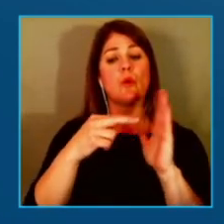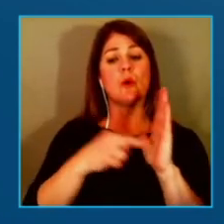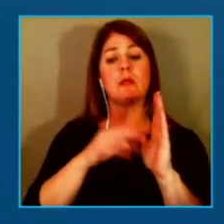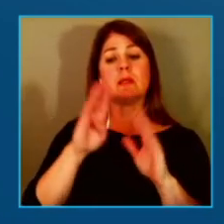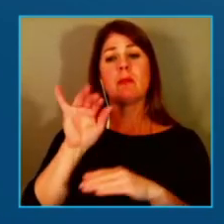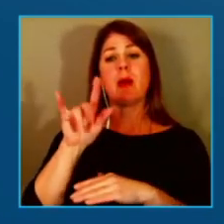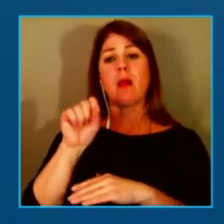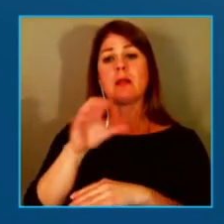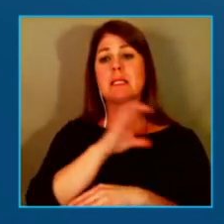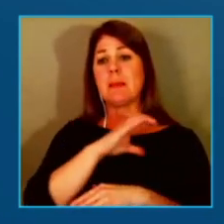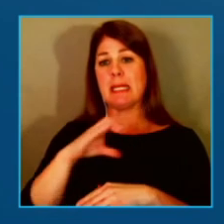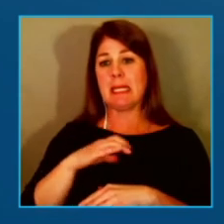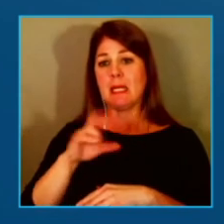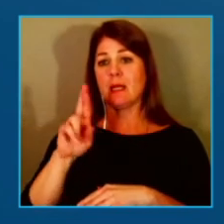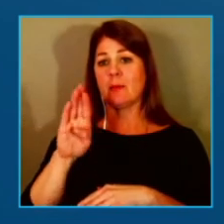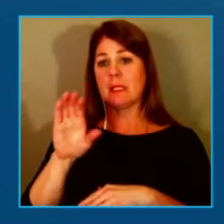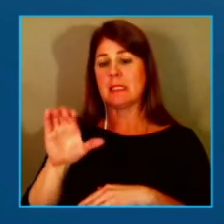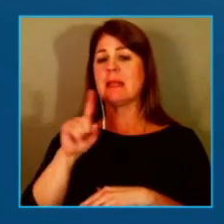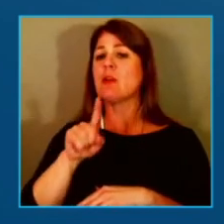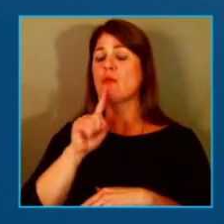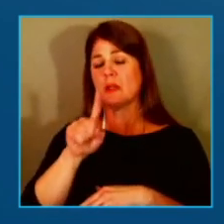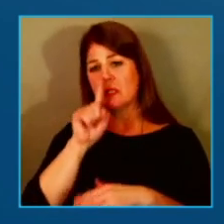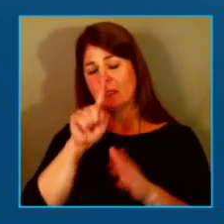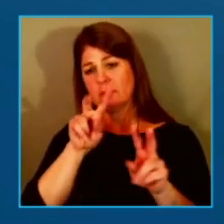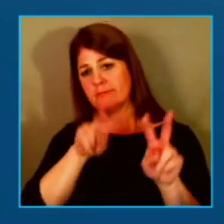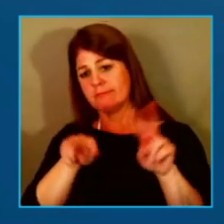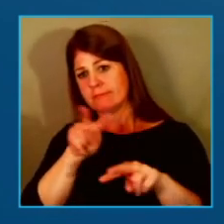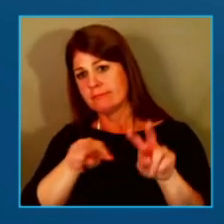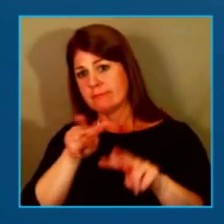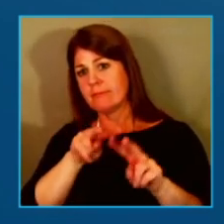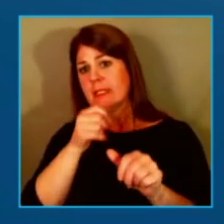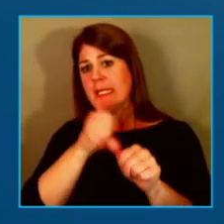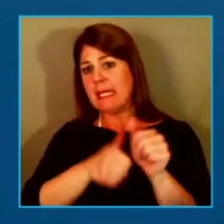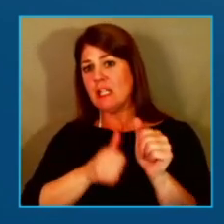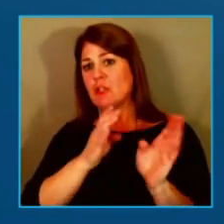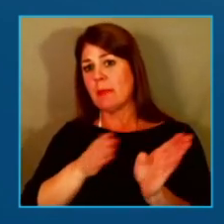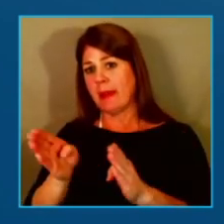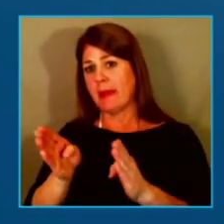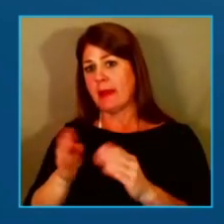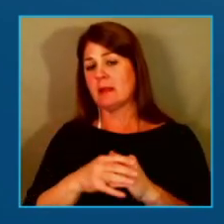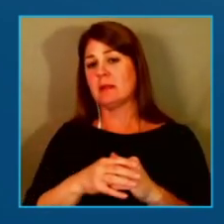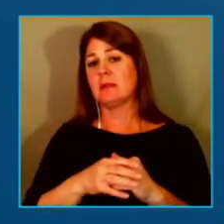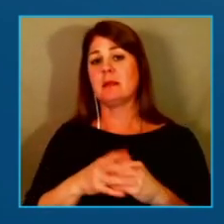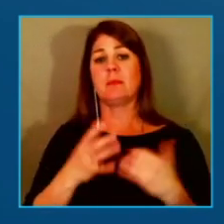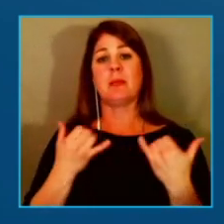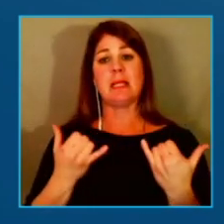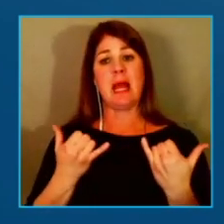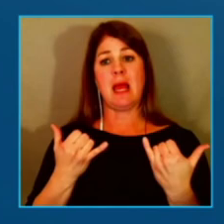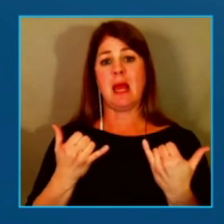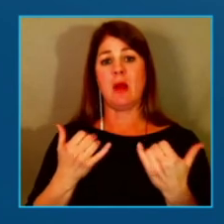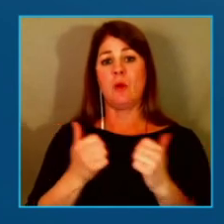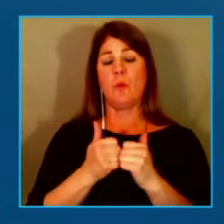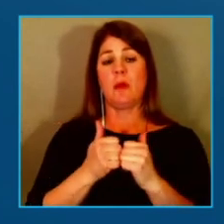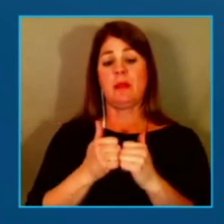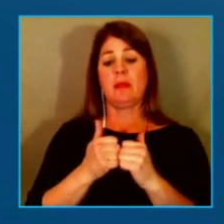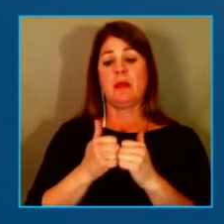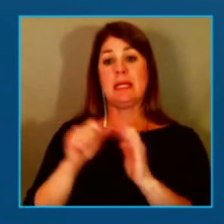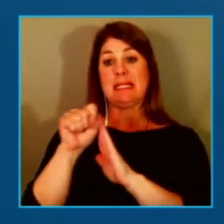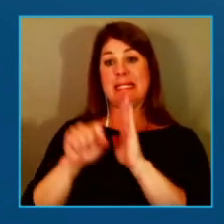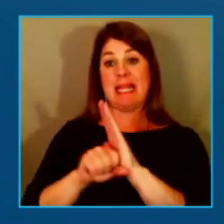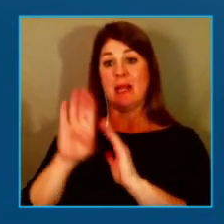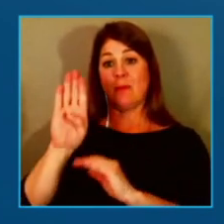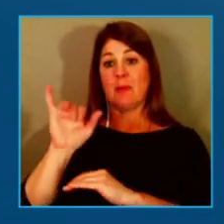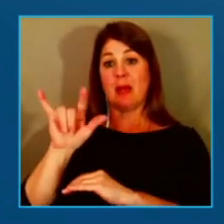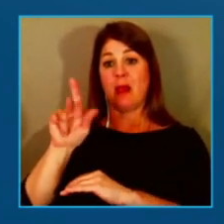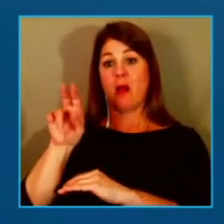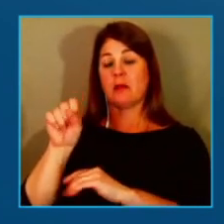time closely reviewing each state's delegate selection plan. That's not the case with state bylaws. We